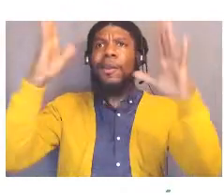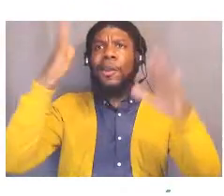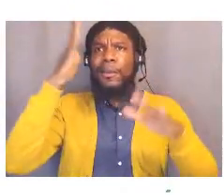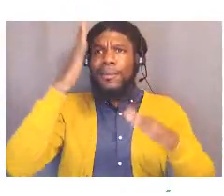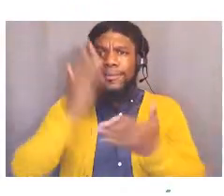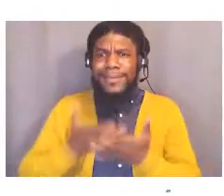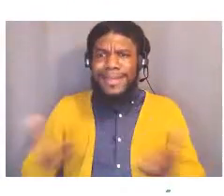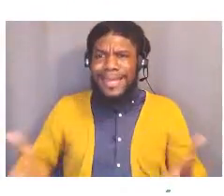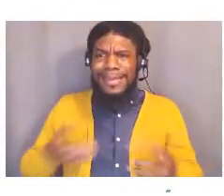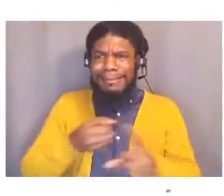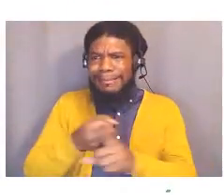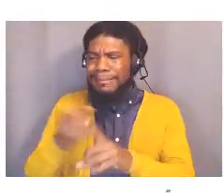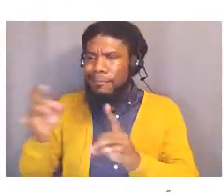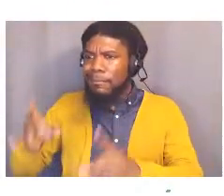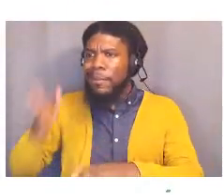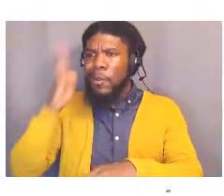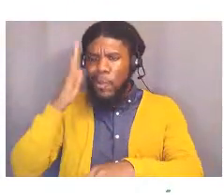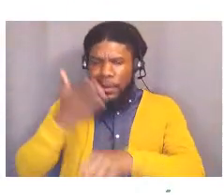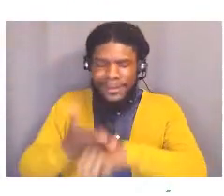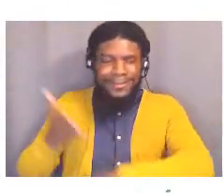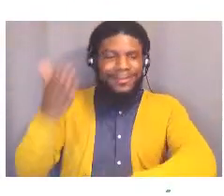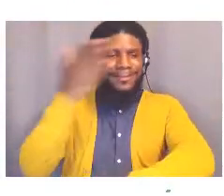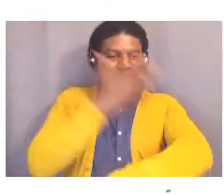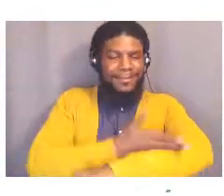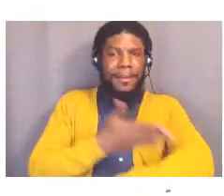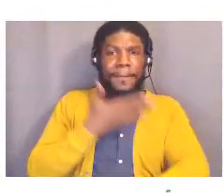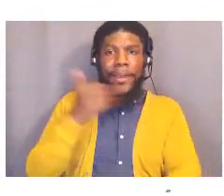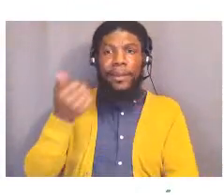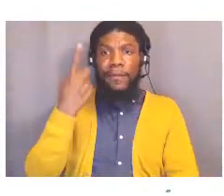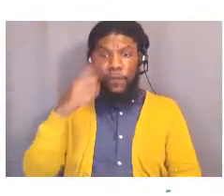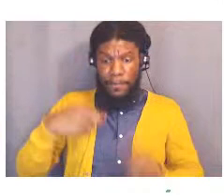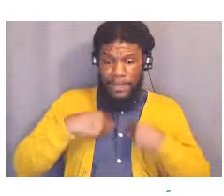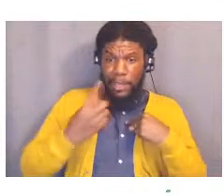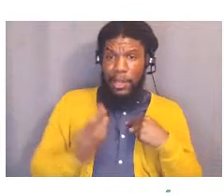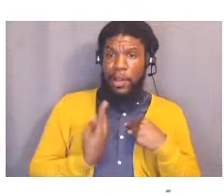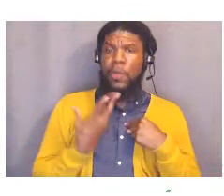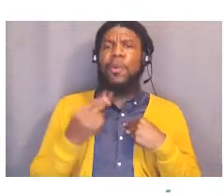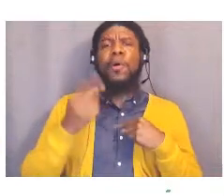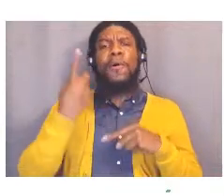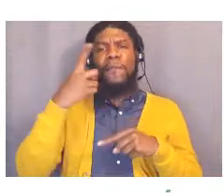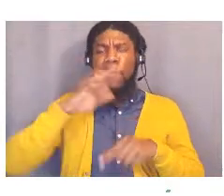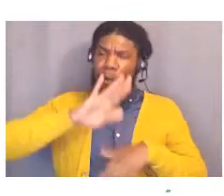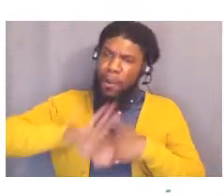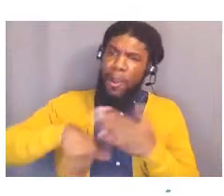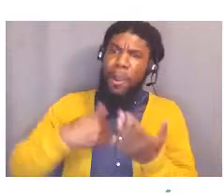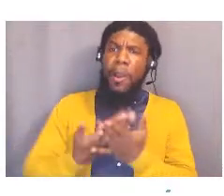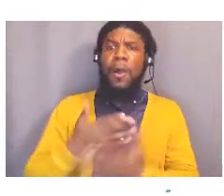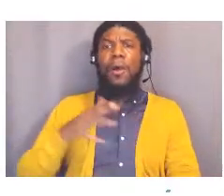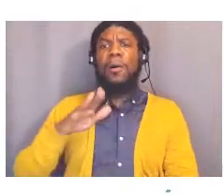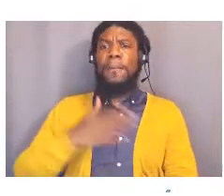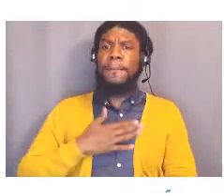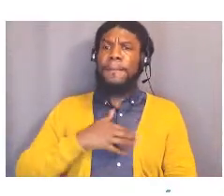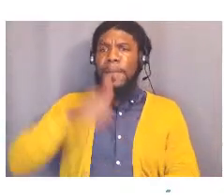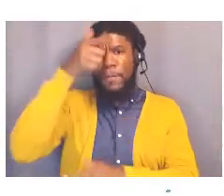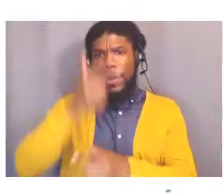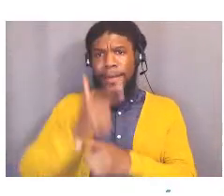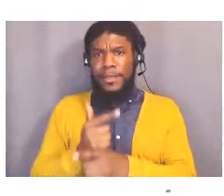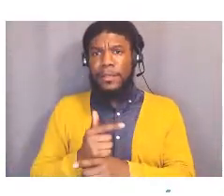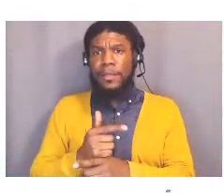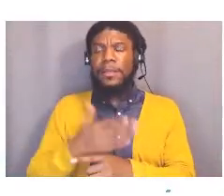just for me, but for all of my Negro brethren. And I continue to pray.